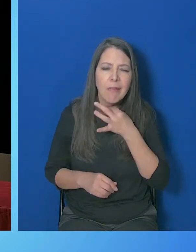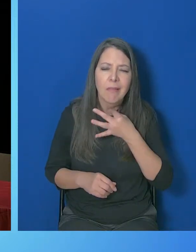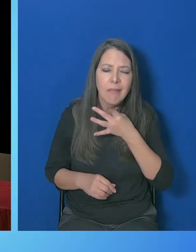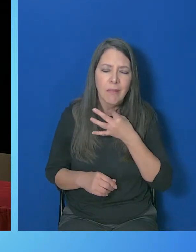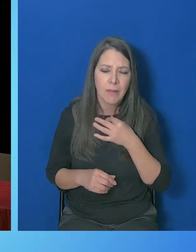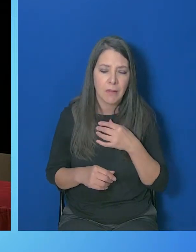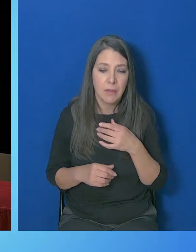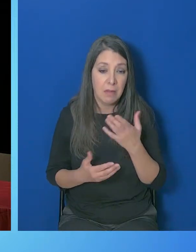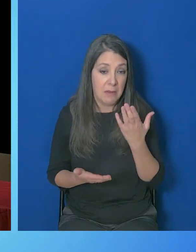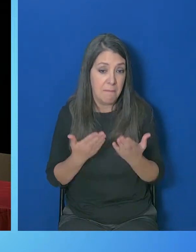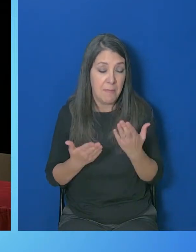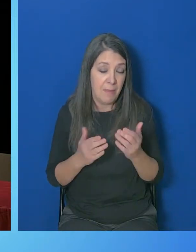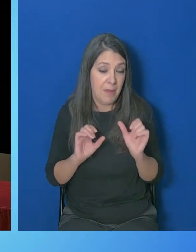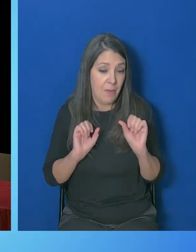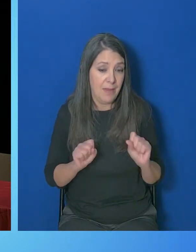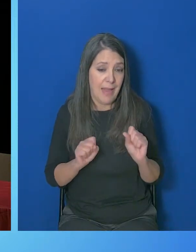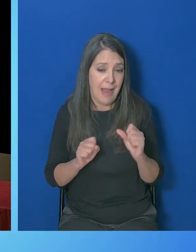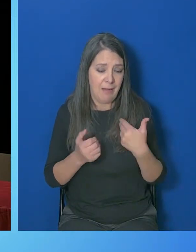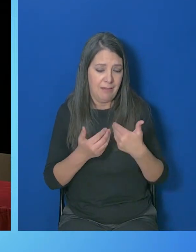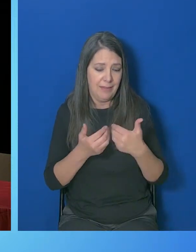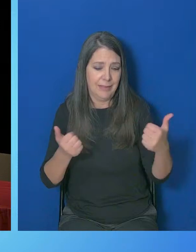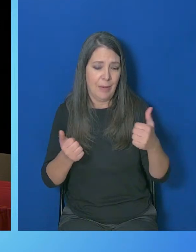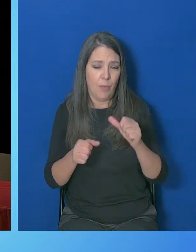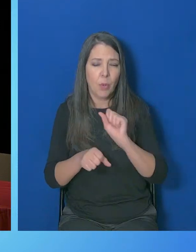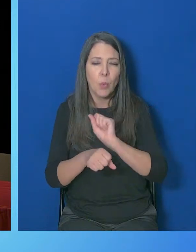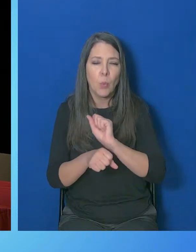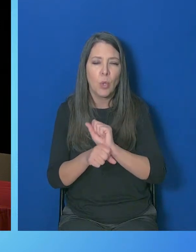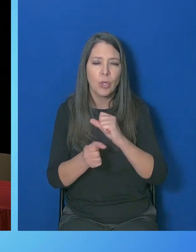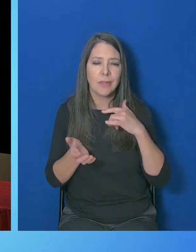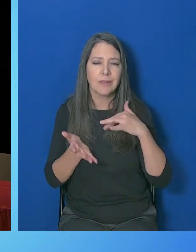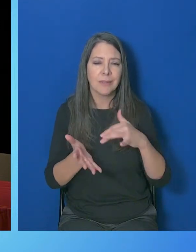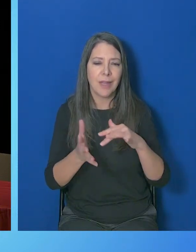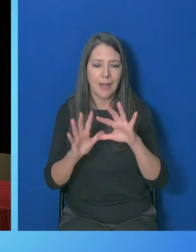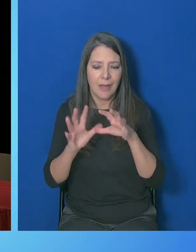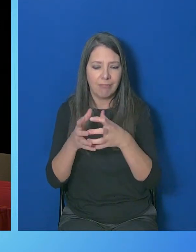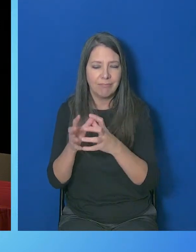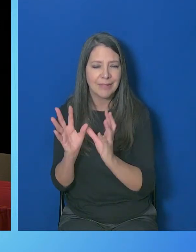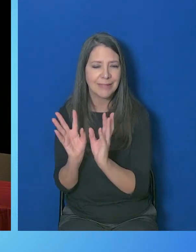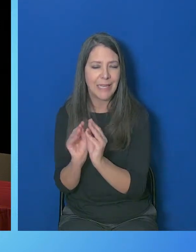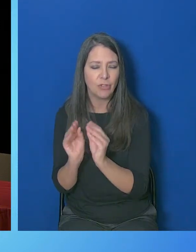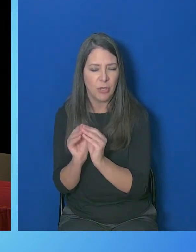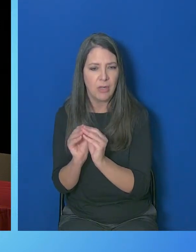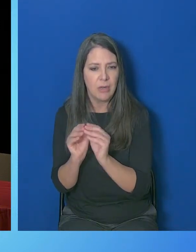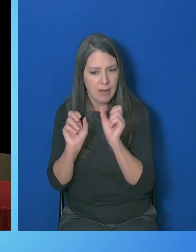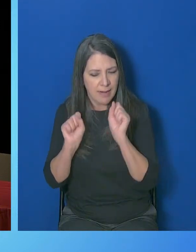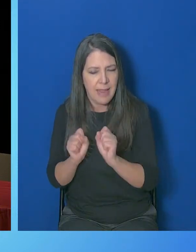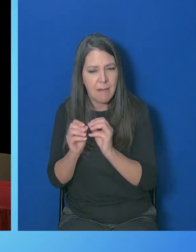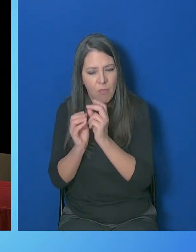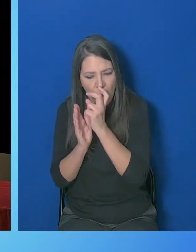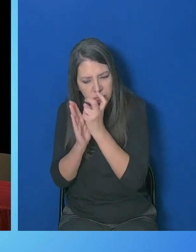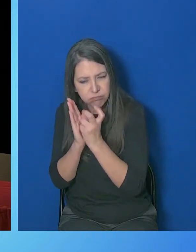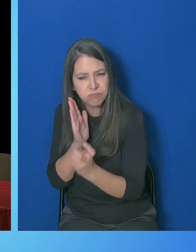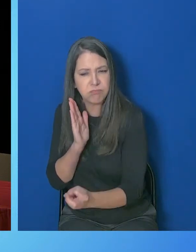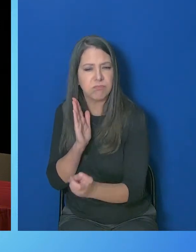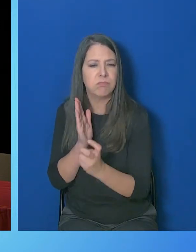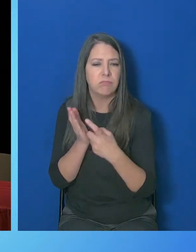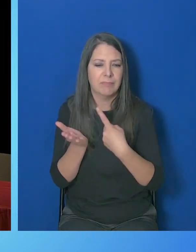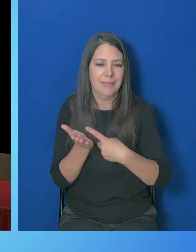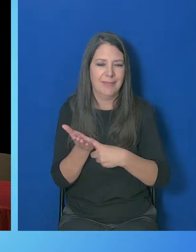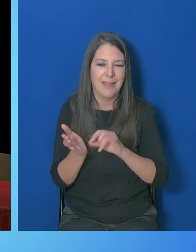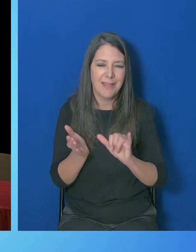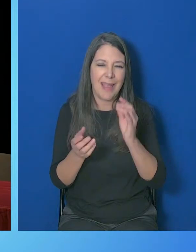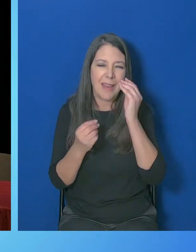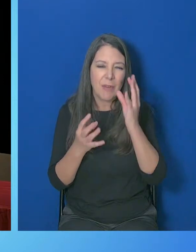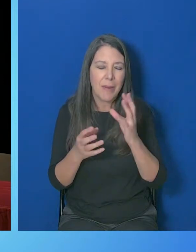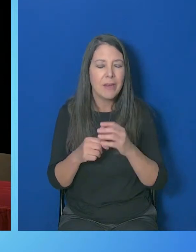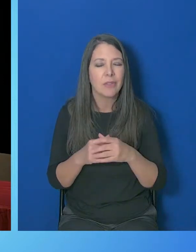of separate work study for that, so that we are able to really dive into that information in more depth. The